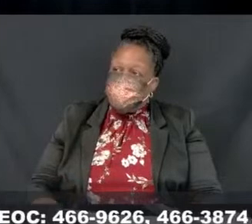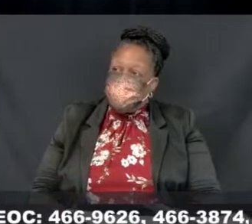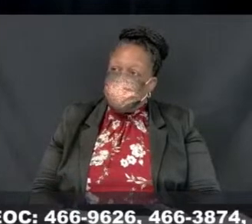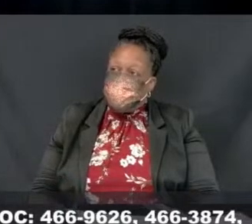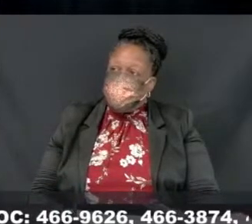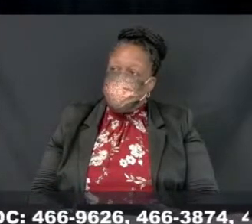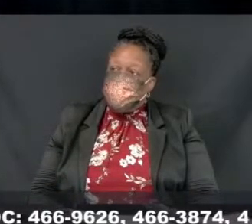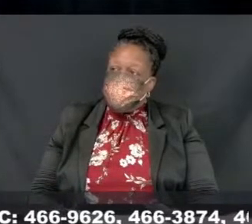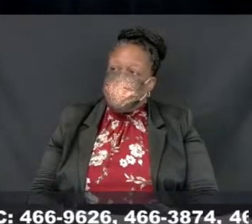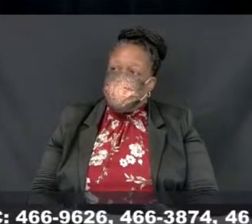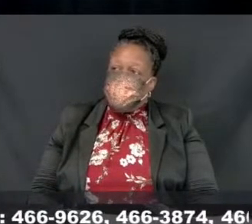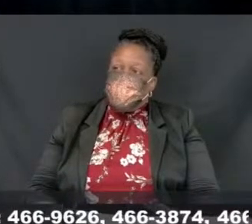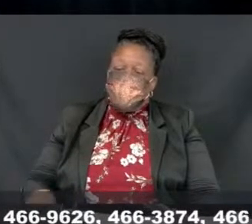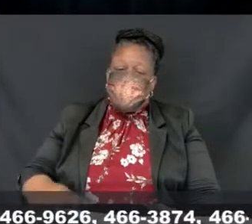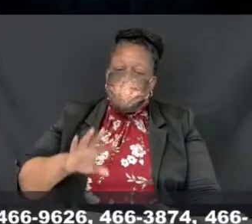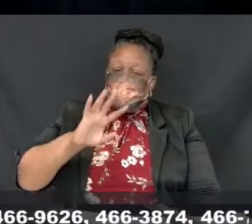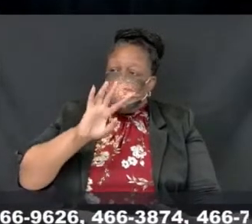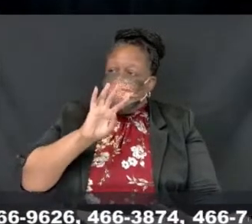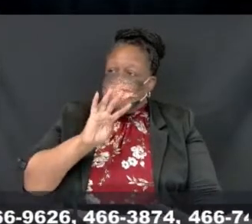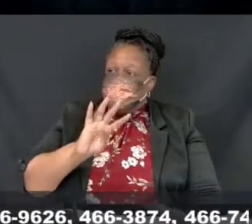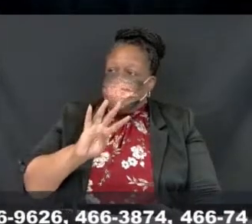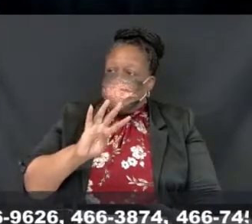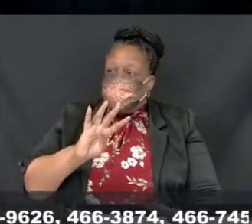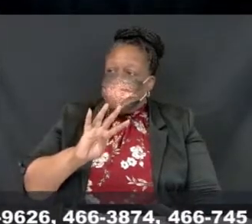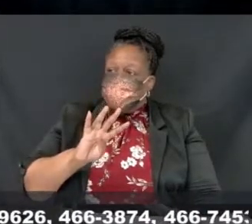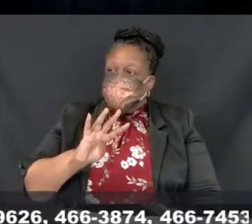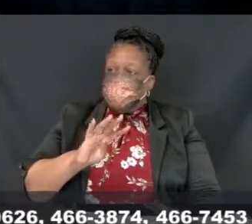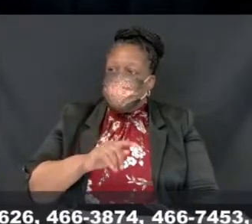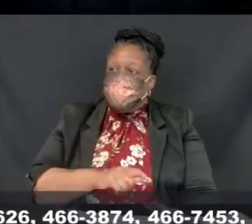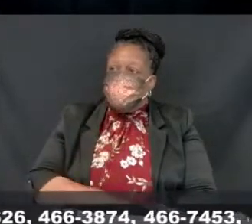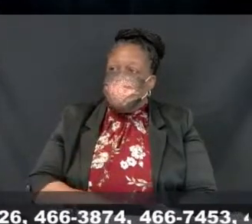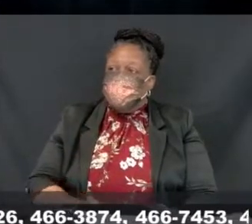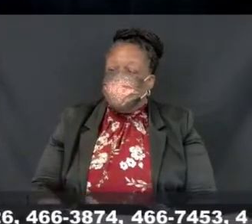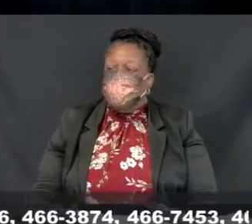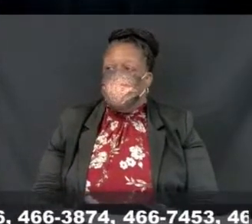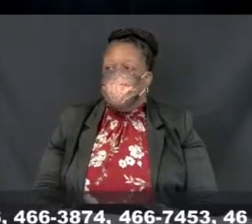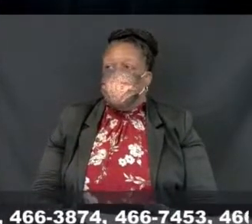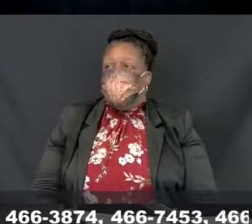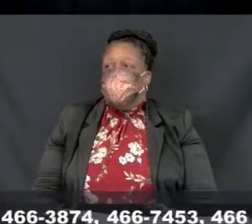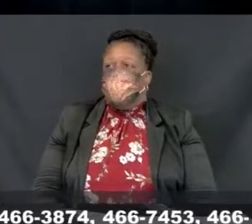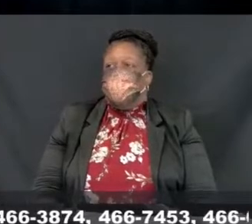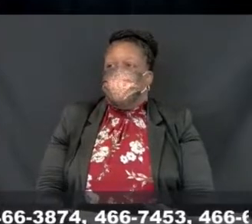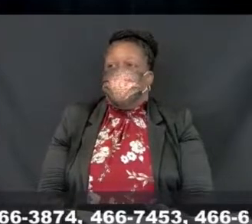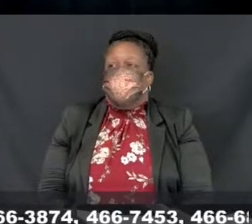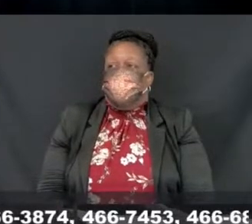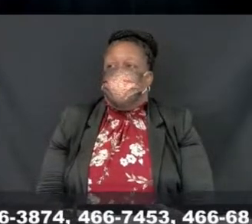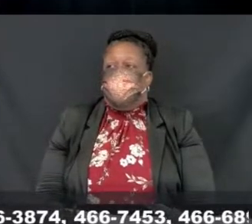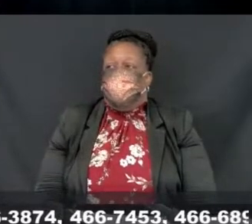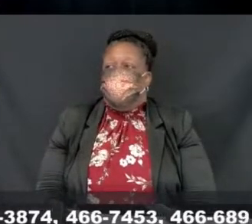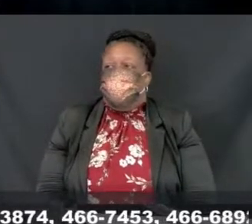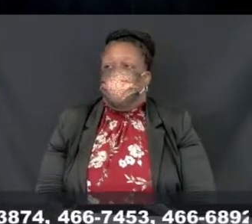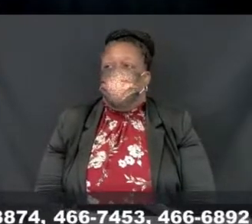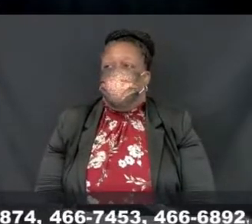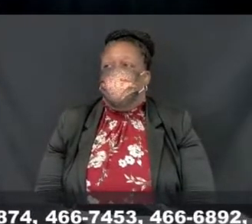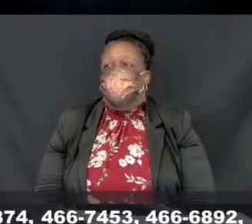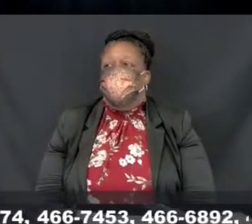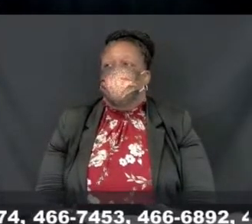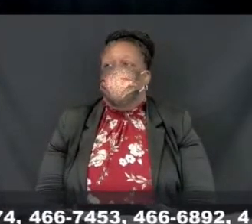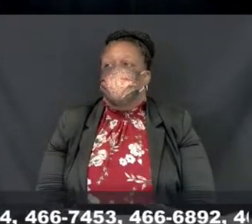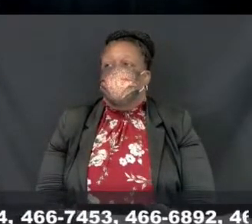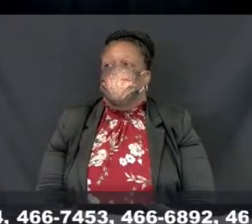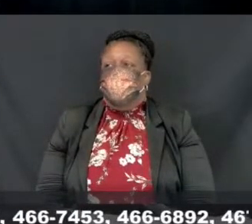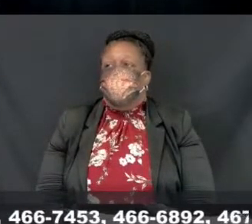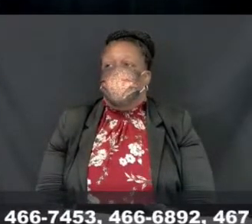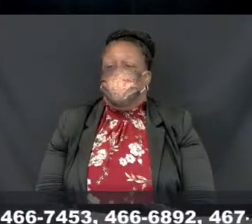you had your fun, fully vaccinated. We had Omicron, we have wave 4. Yeah, we saw an